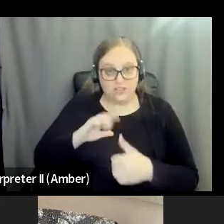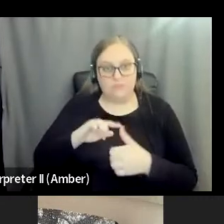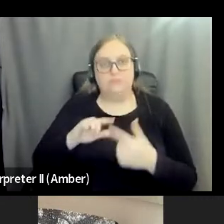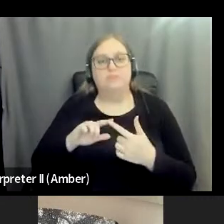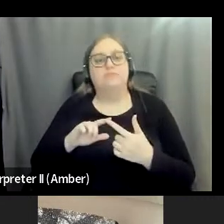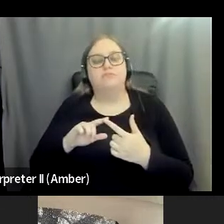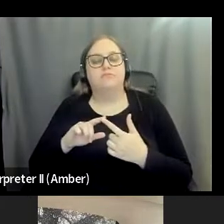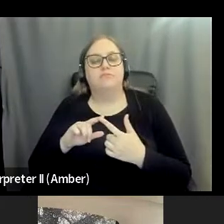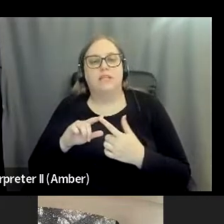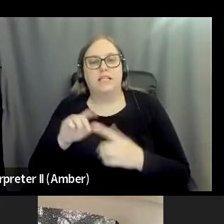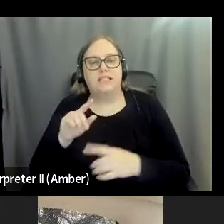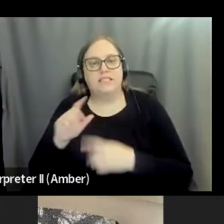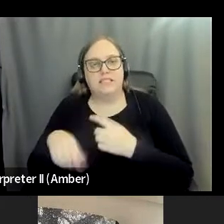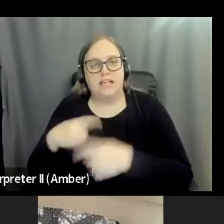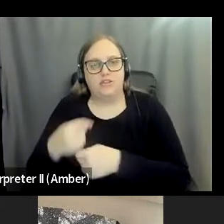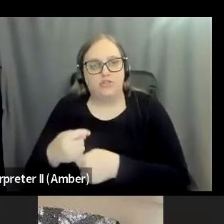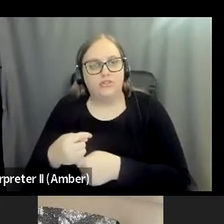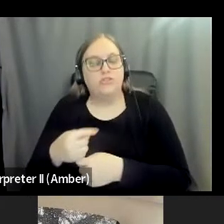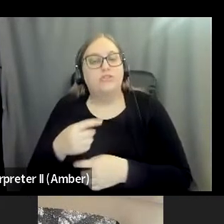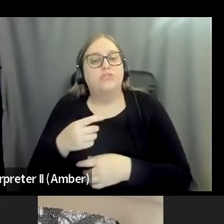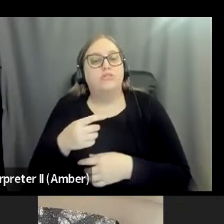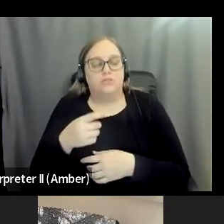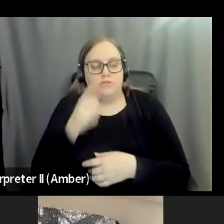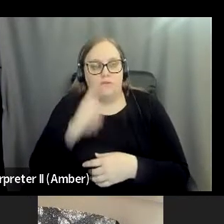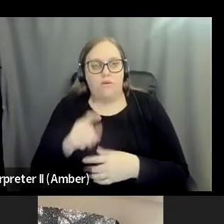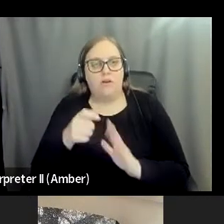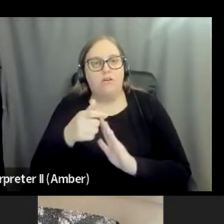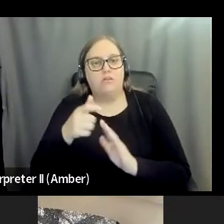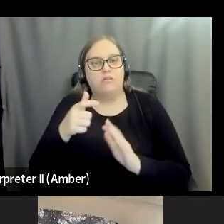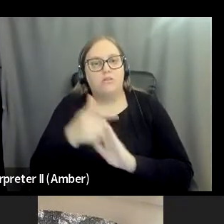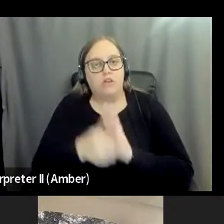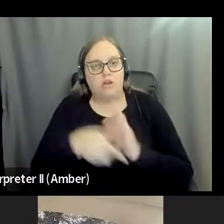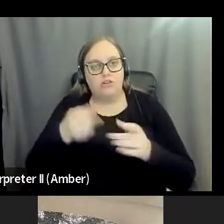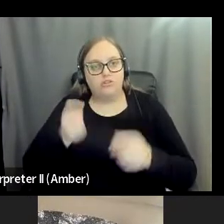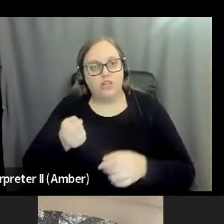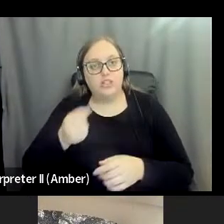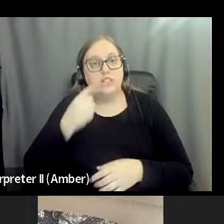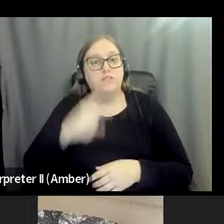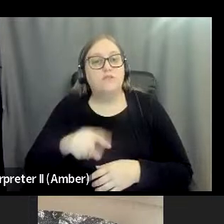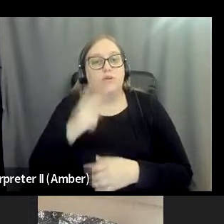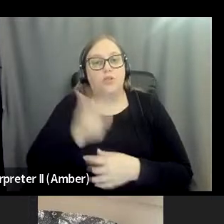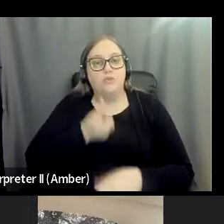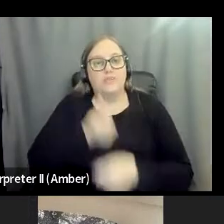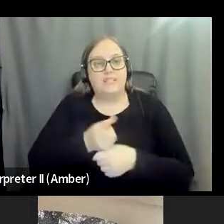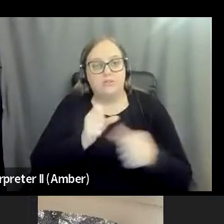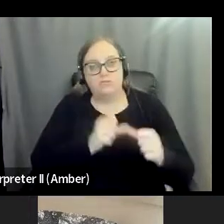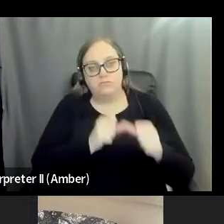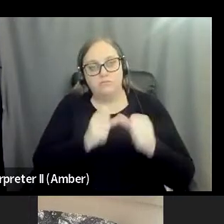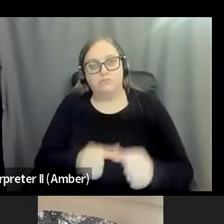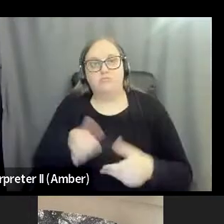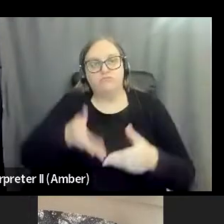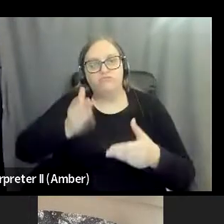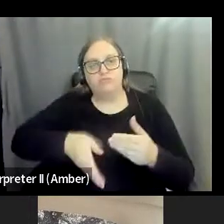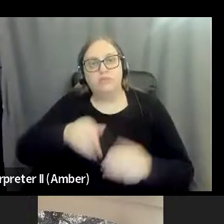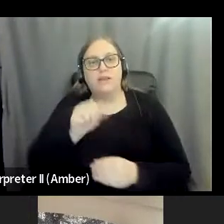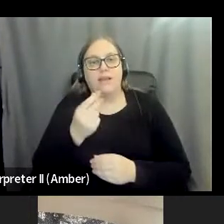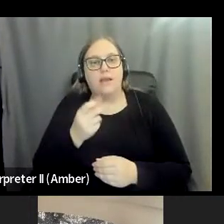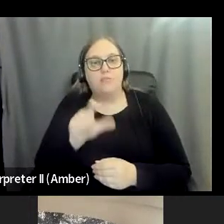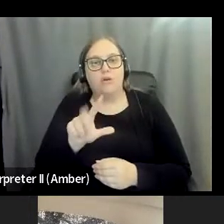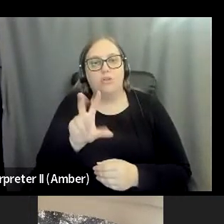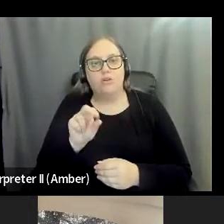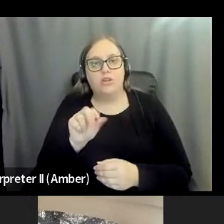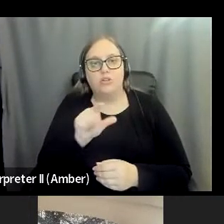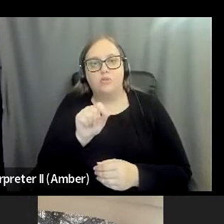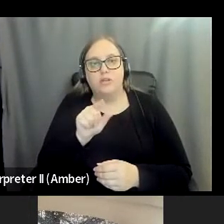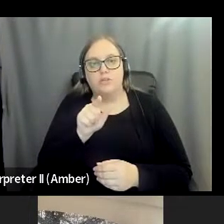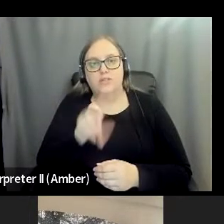Law Judges of the Office of Administrative Hearings for a 3-year term to end April 30th, 2026. Laura Hankins